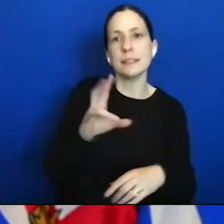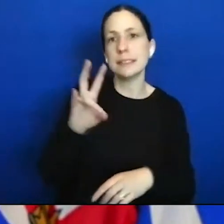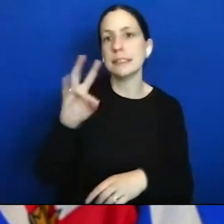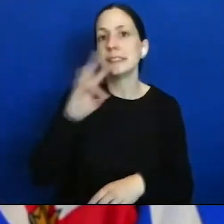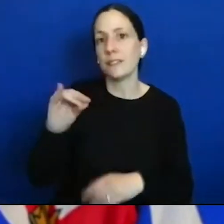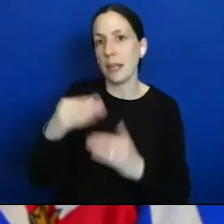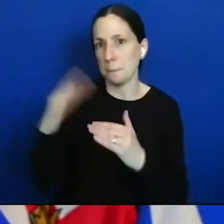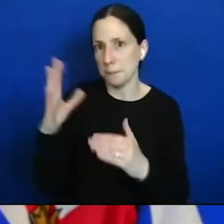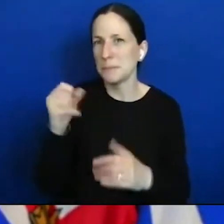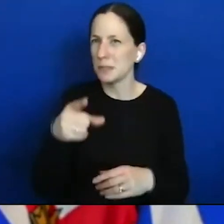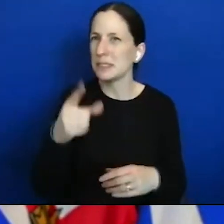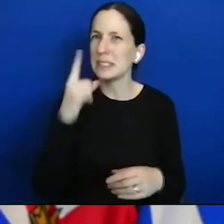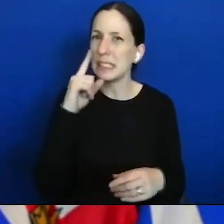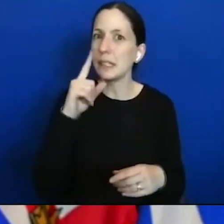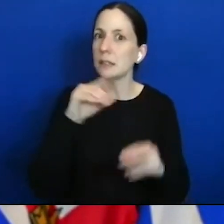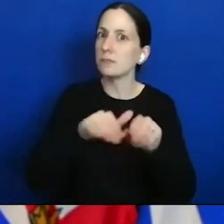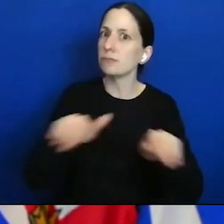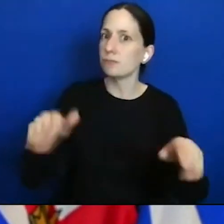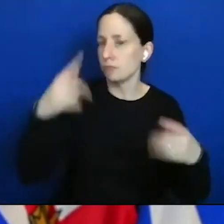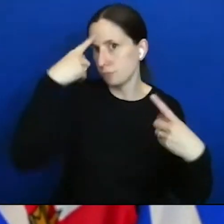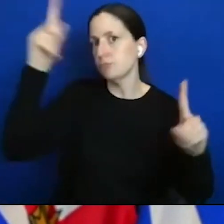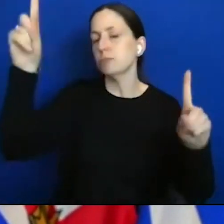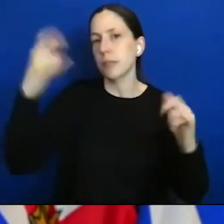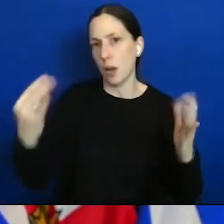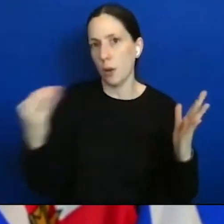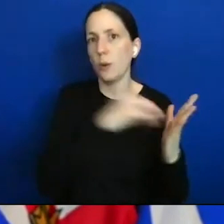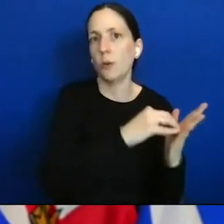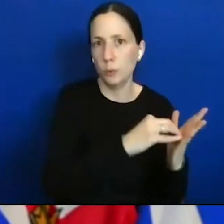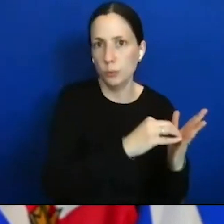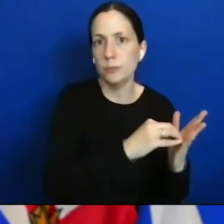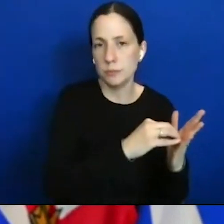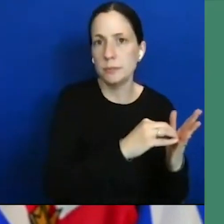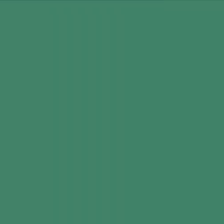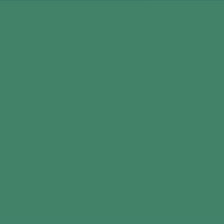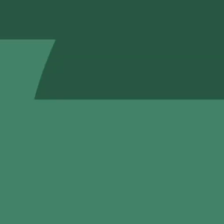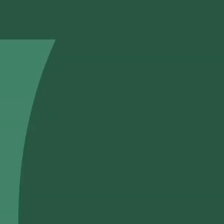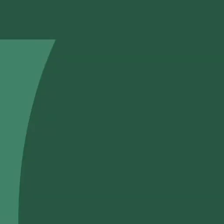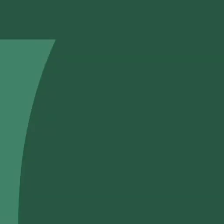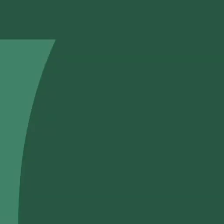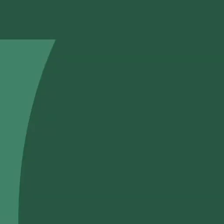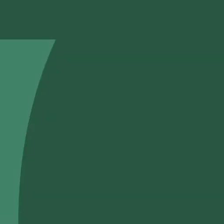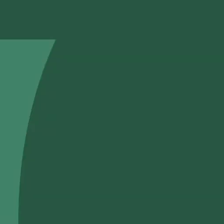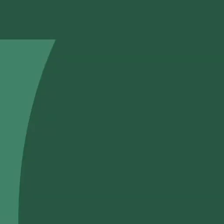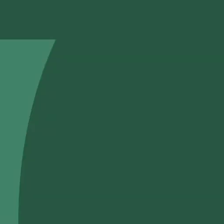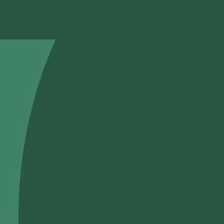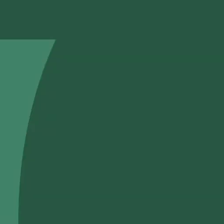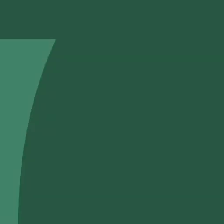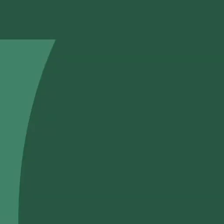I think people are getting the message and getting registered in those categories.